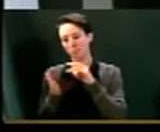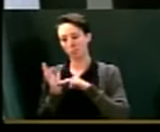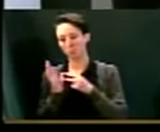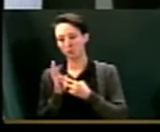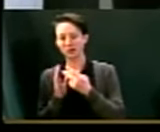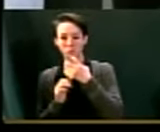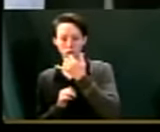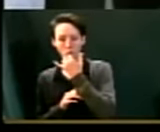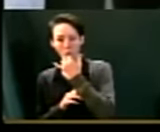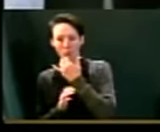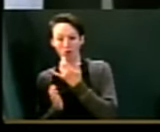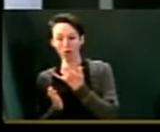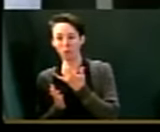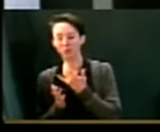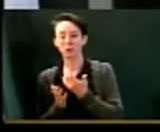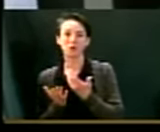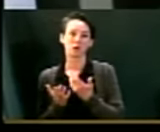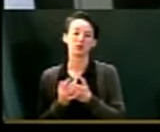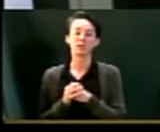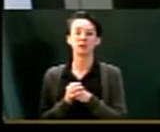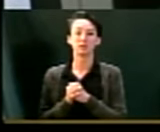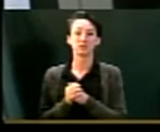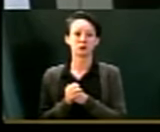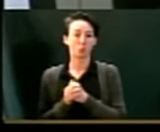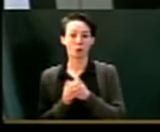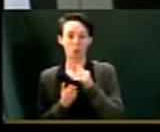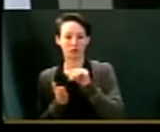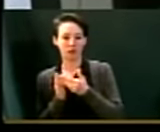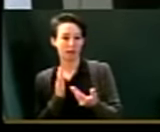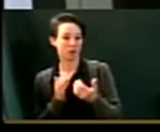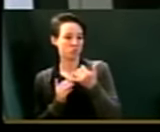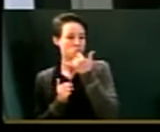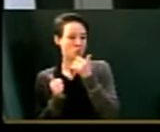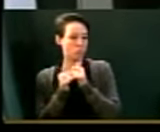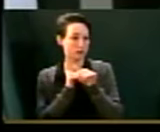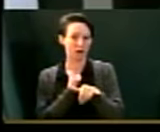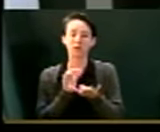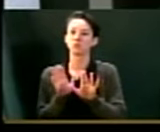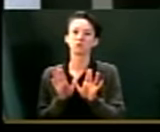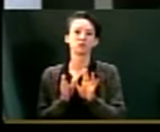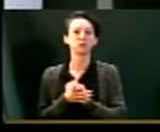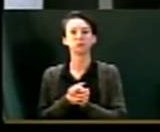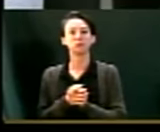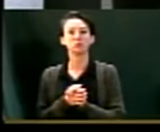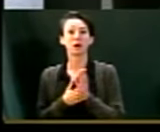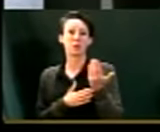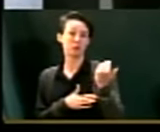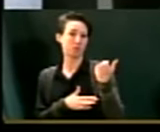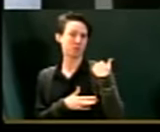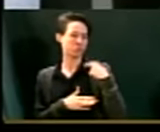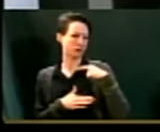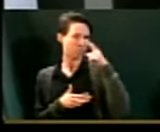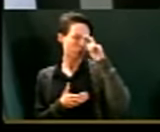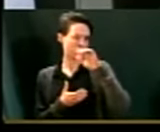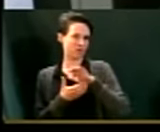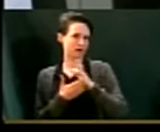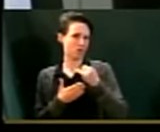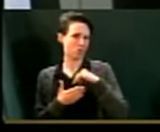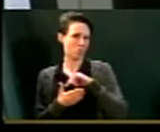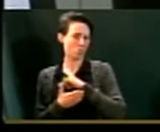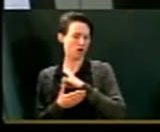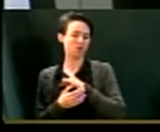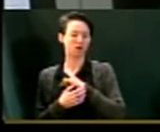it's wrong necessarily or there's anything wrong with that. But in the past, I believe that we have